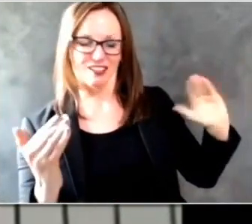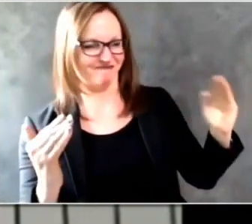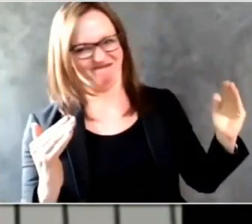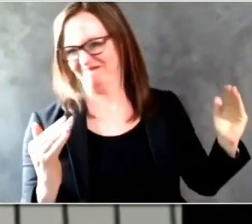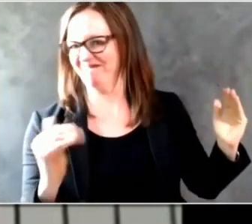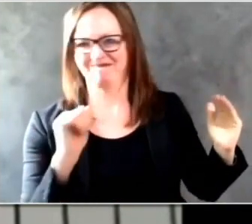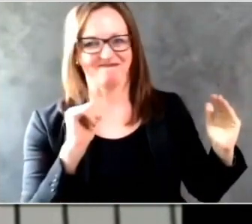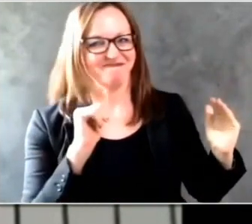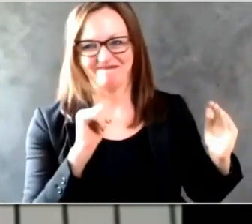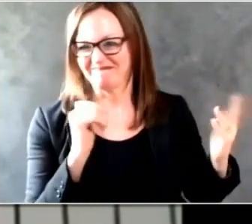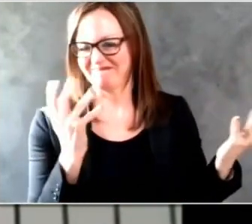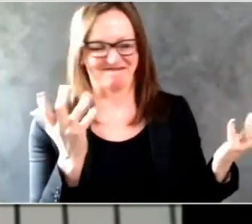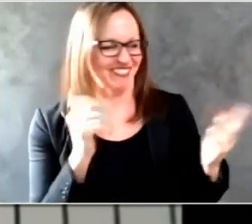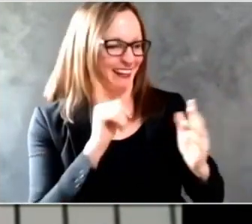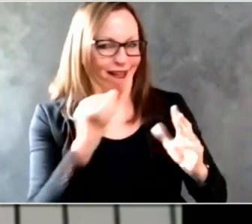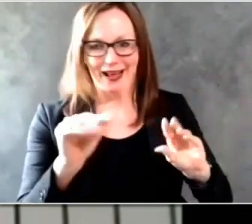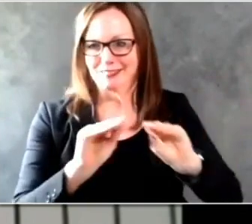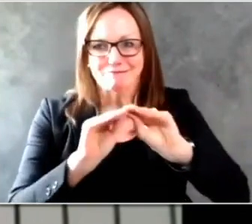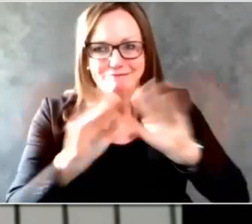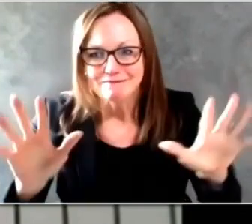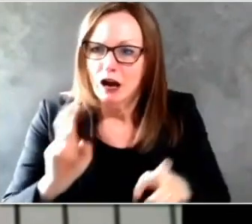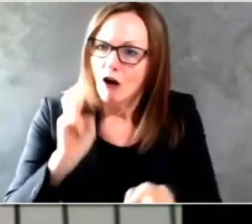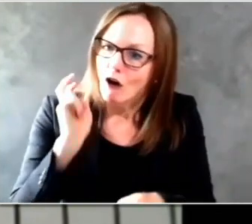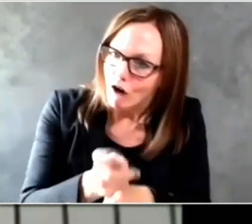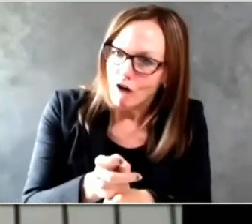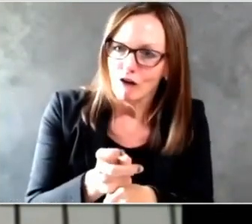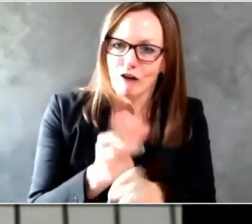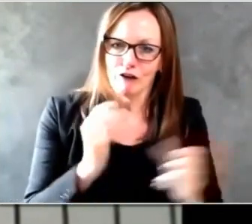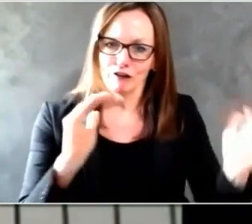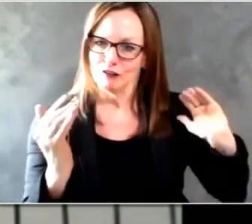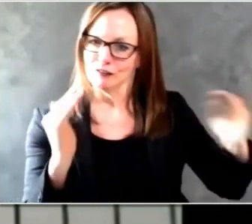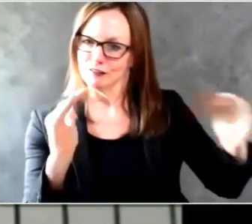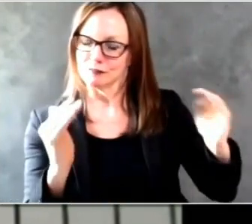of the counties in our state.